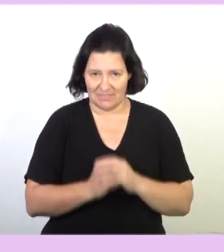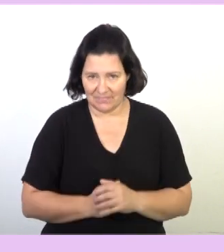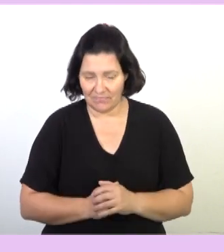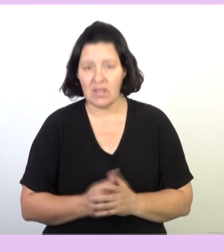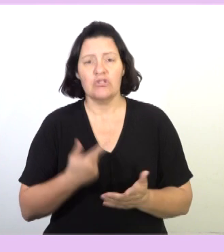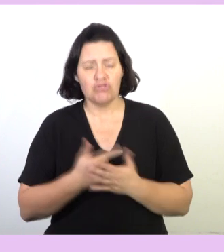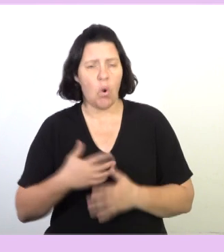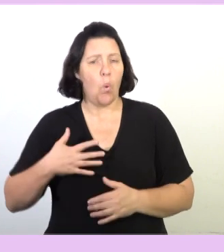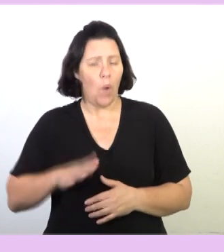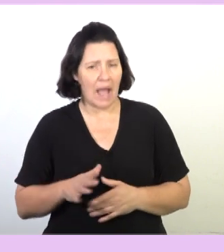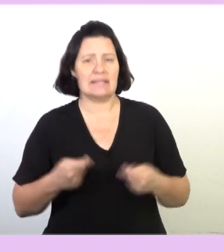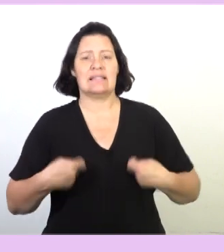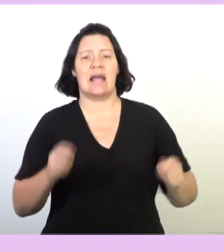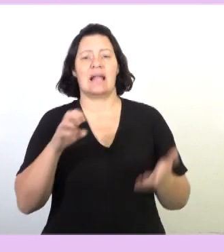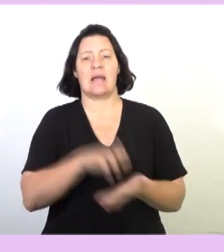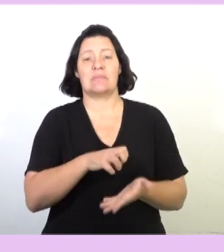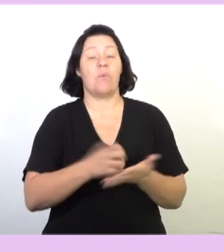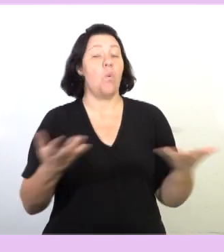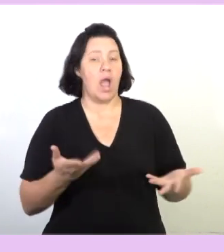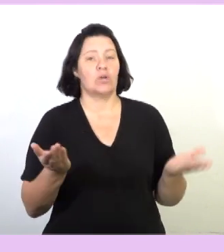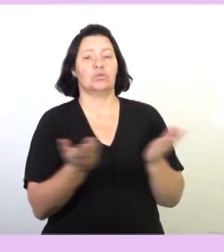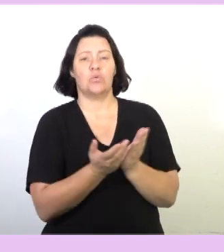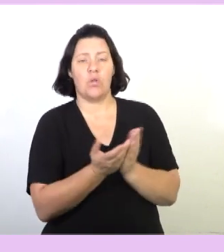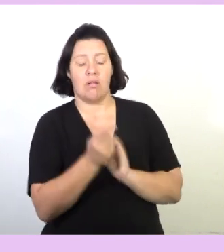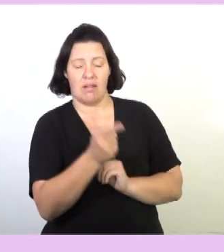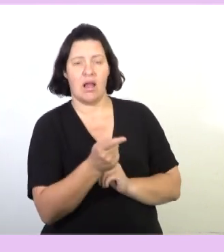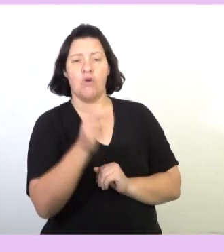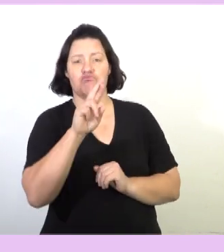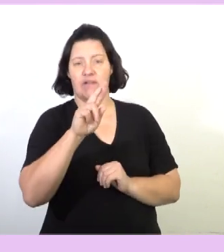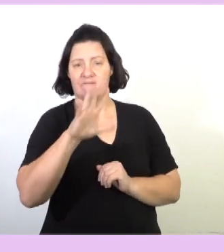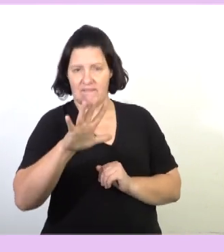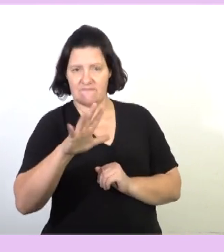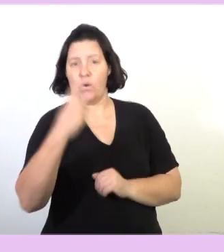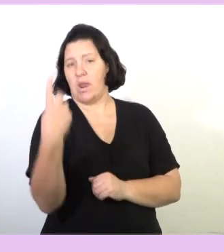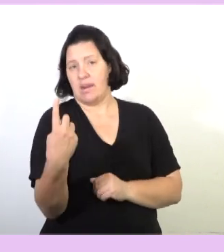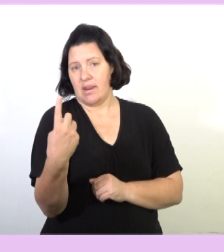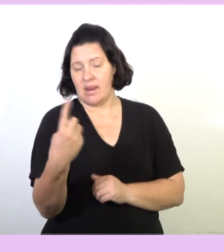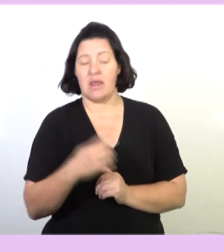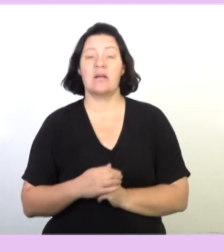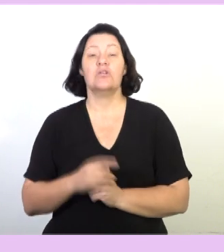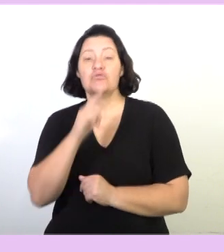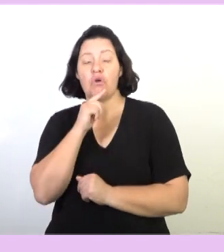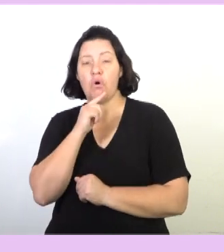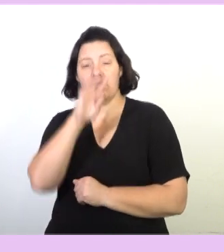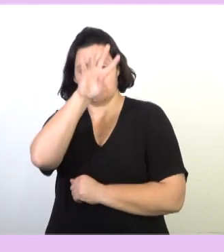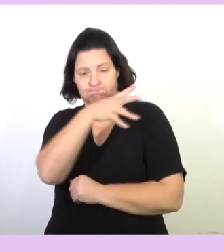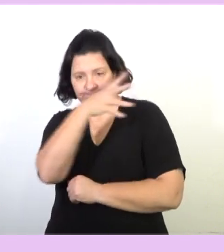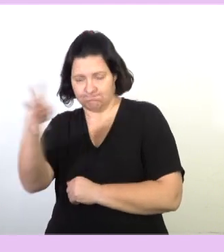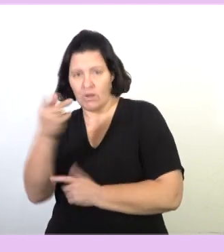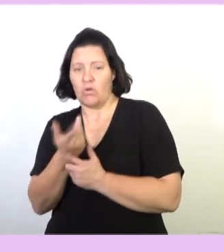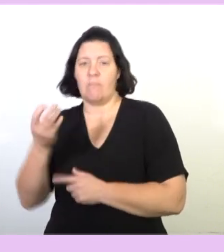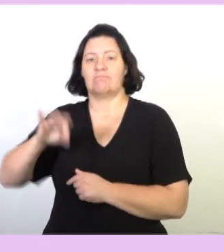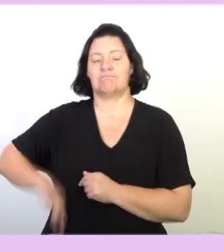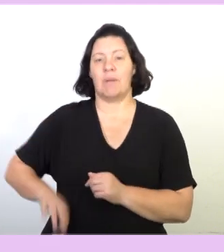She decides to sell cupcakes at school for 5 rand each. The table below shows